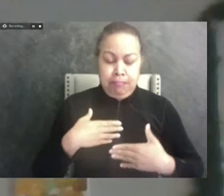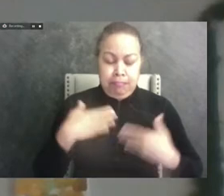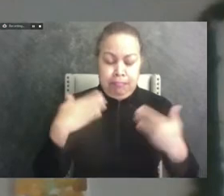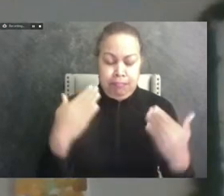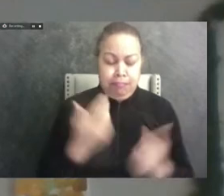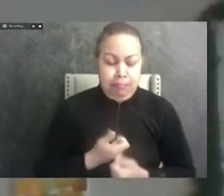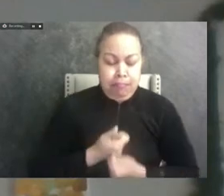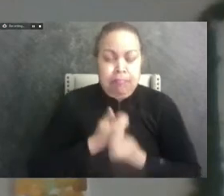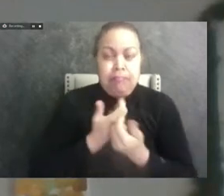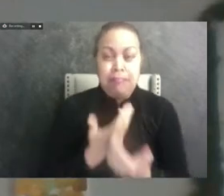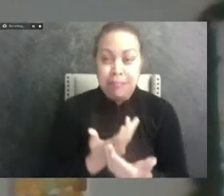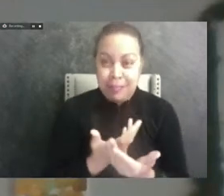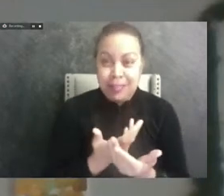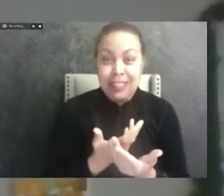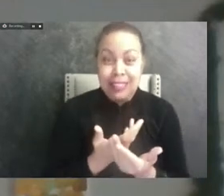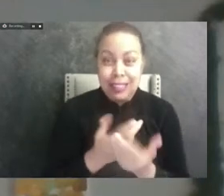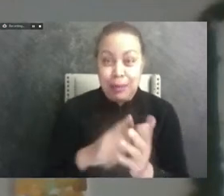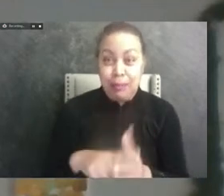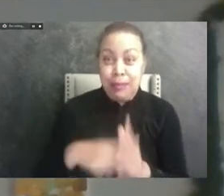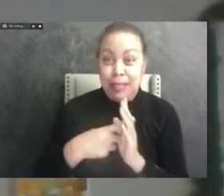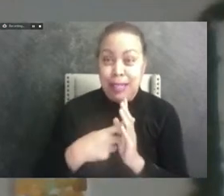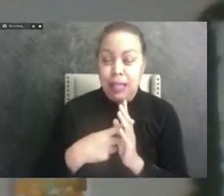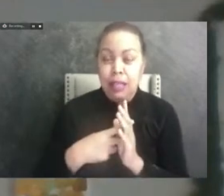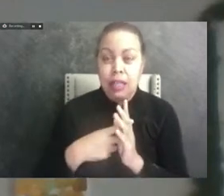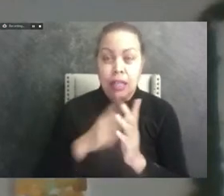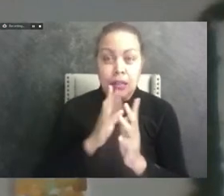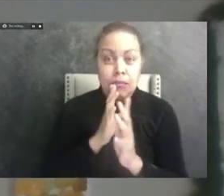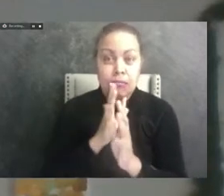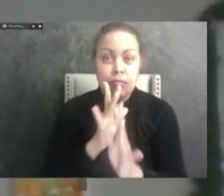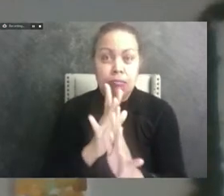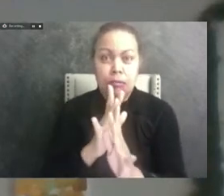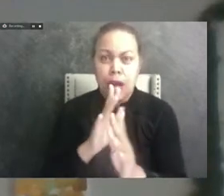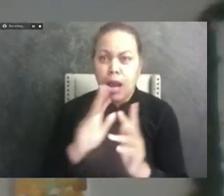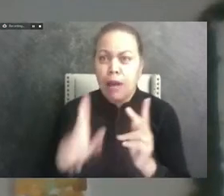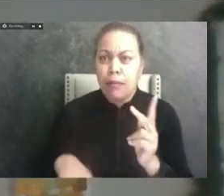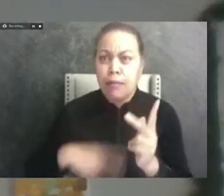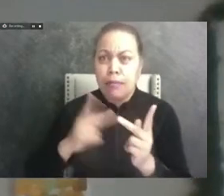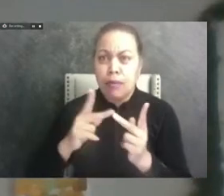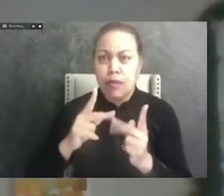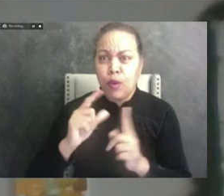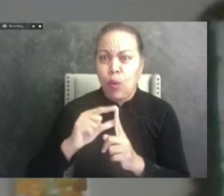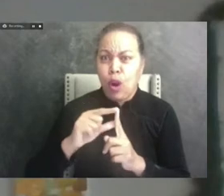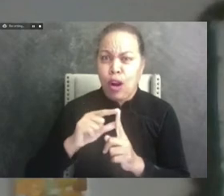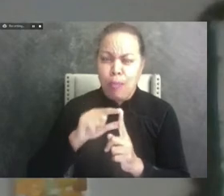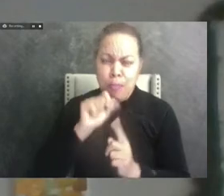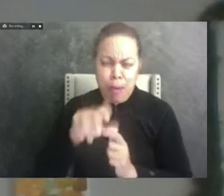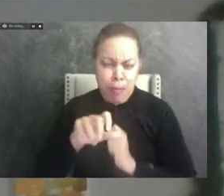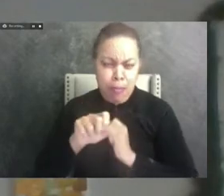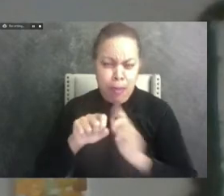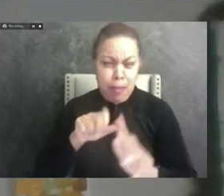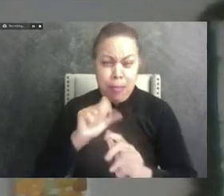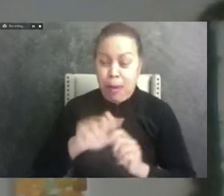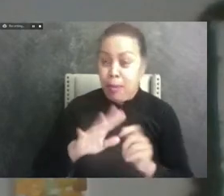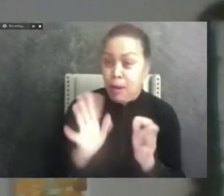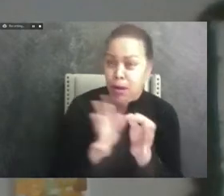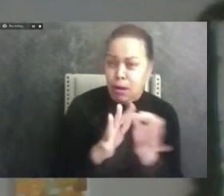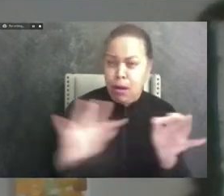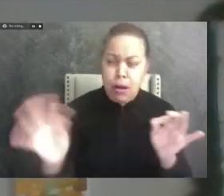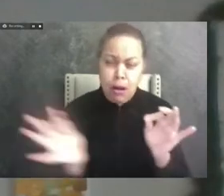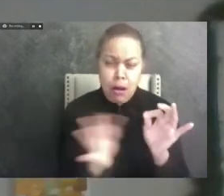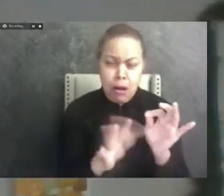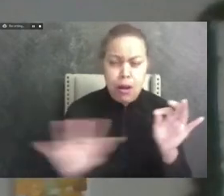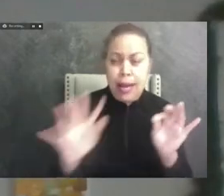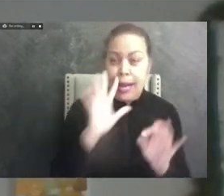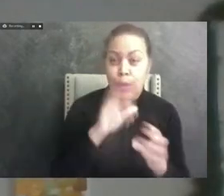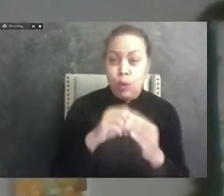From her mouth, perfect words exploded, intact formulas of light and